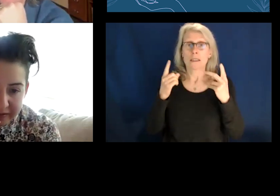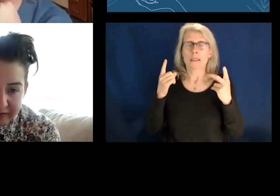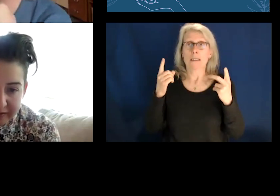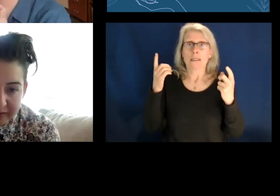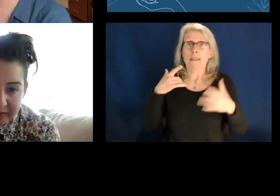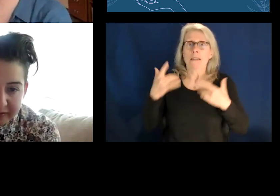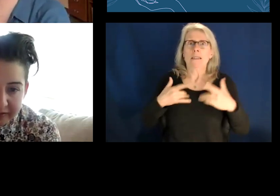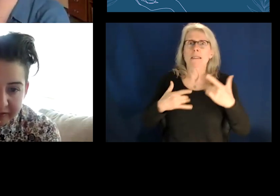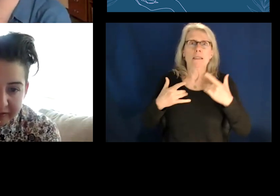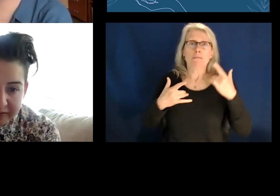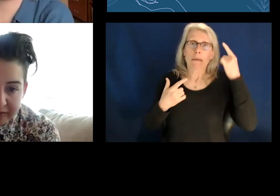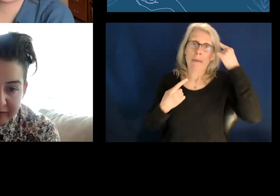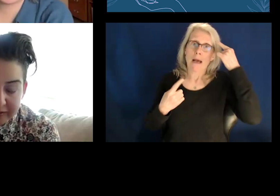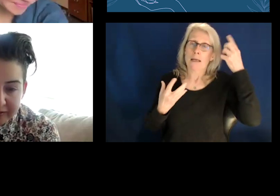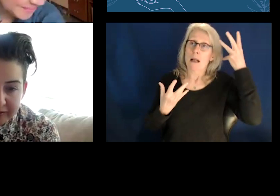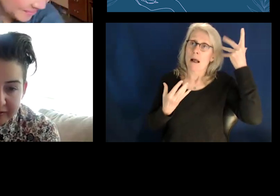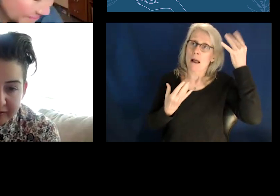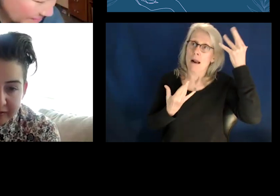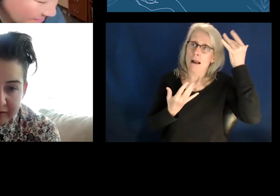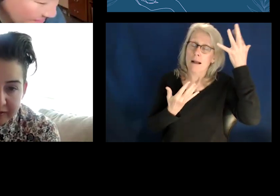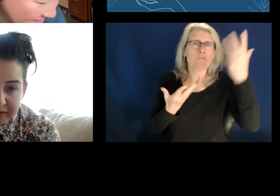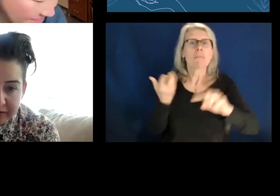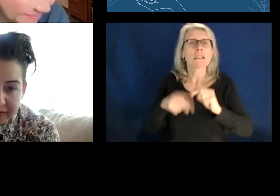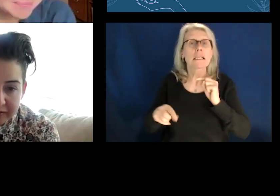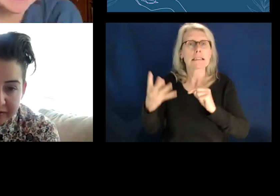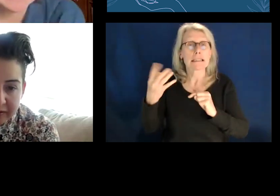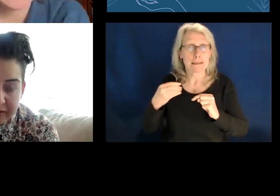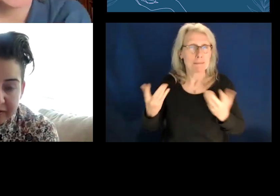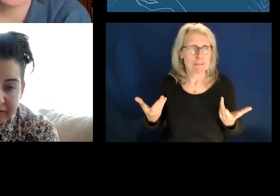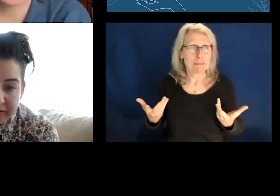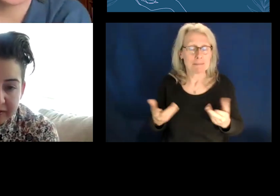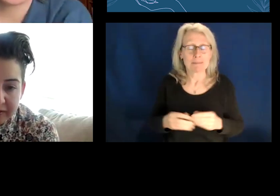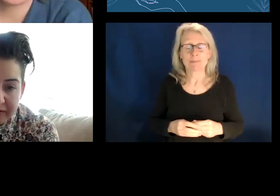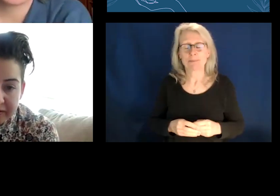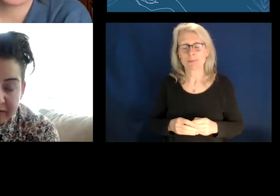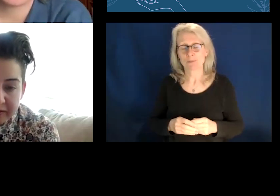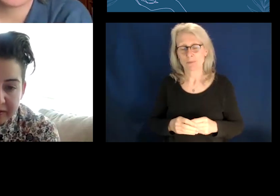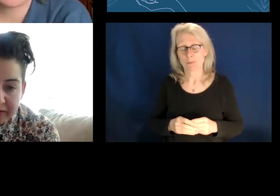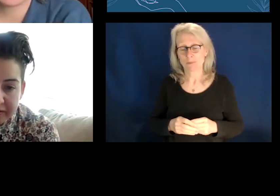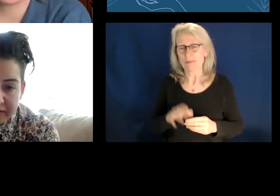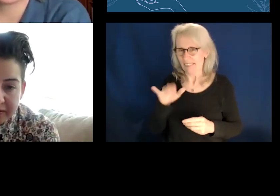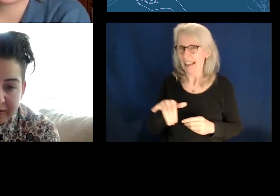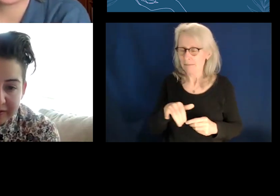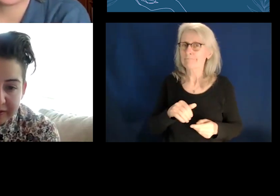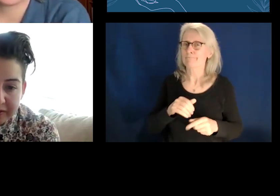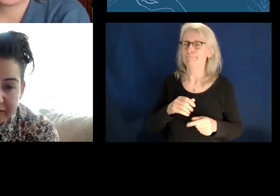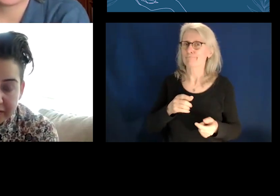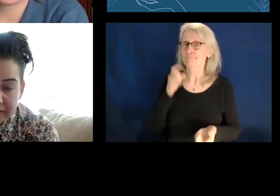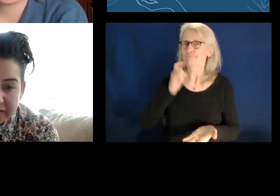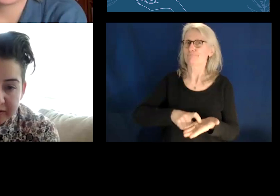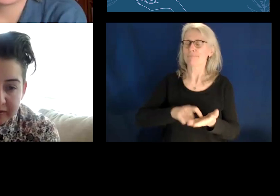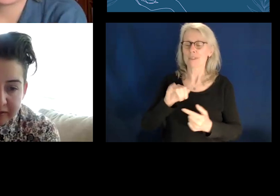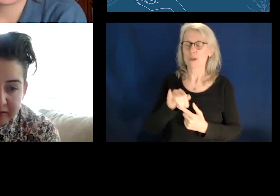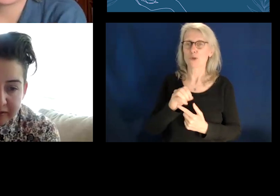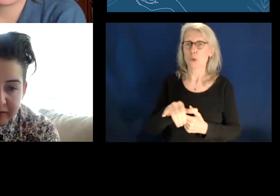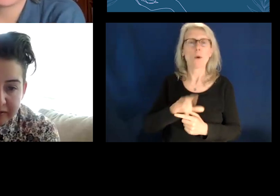and my brain just refuses to stop. And then also another indicator for me is that at the end of a day